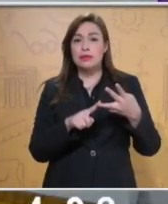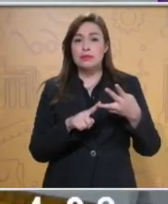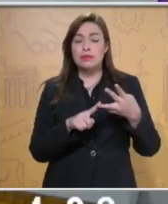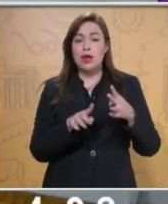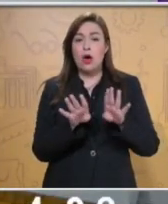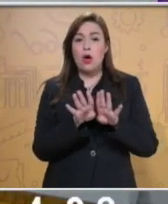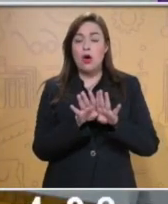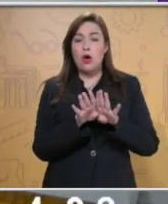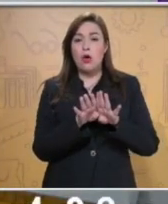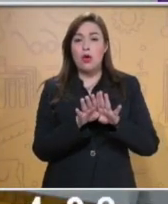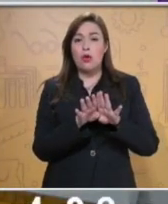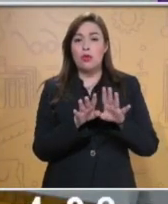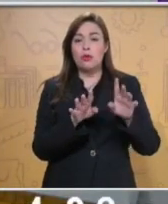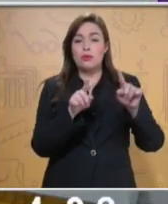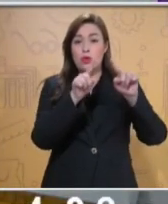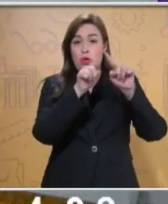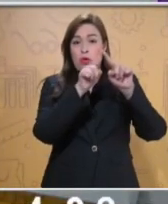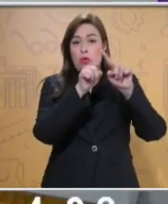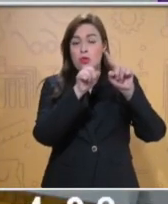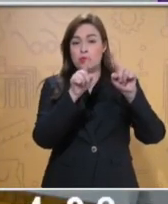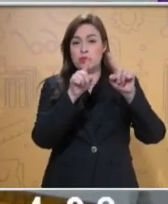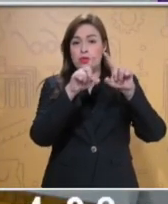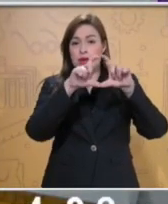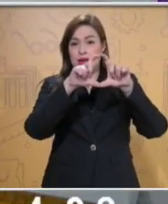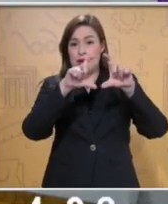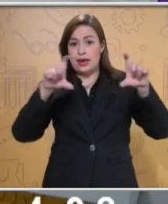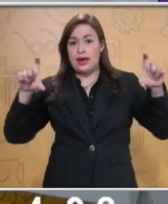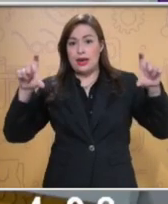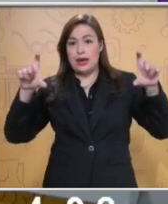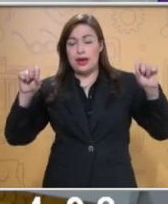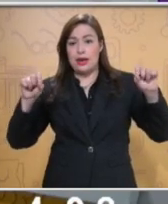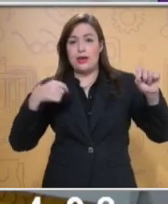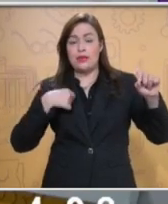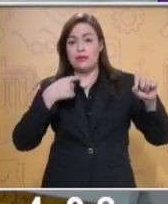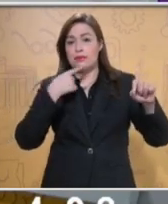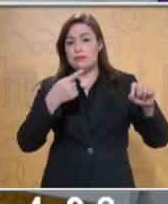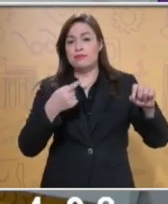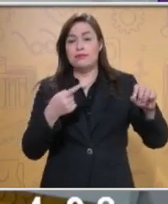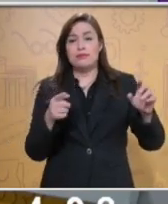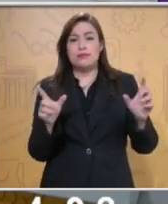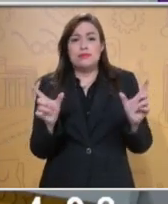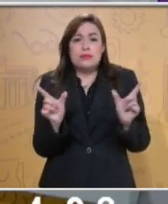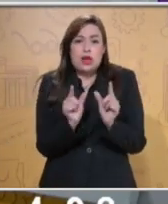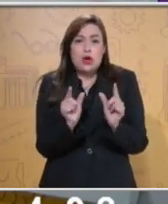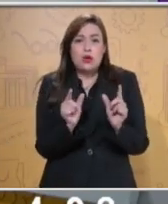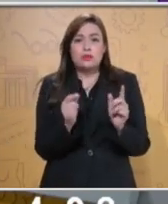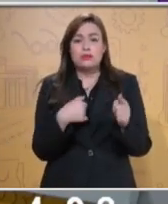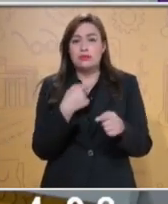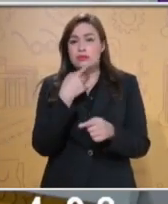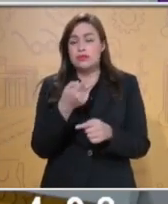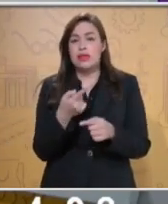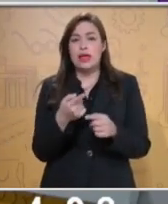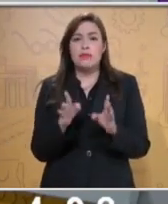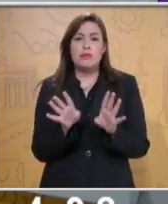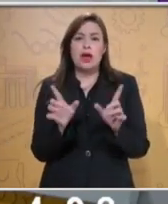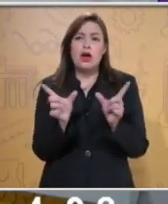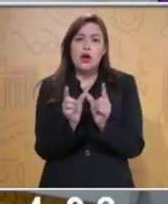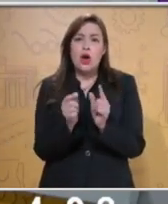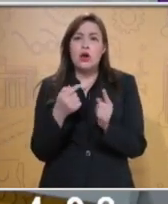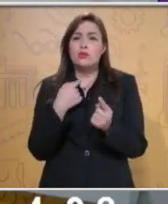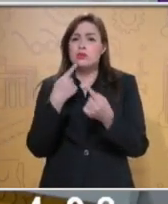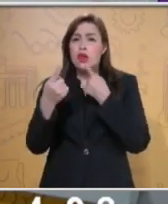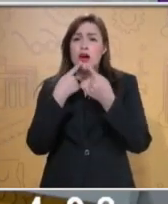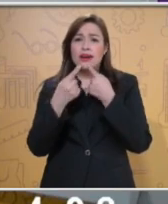a rectangle, but with rounded corners, and its stem is closed. That also is for dialogue. I put on the